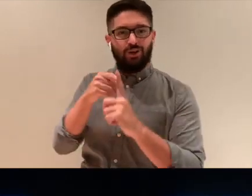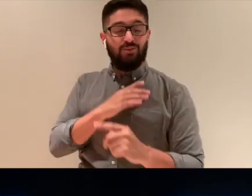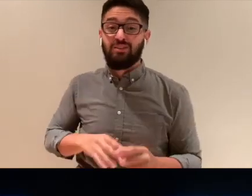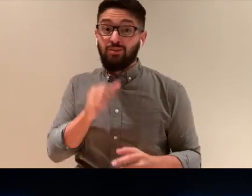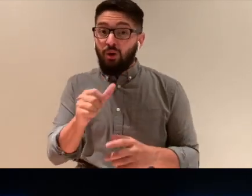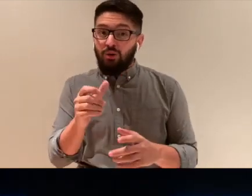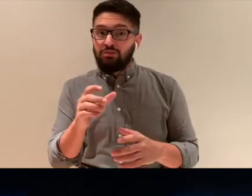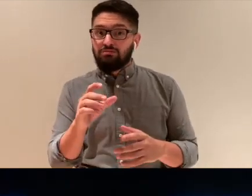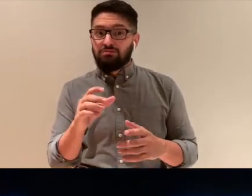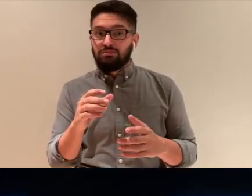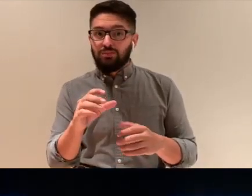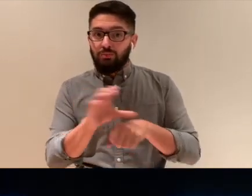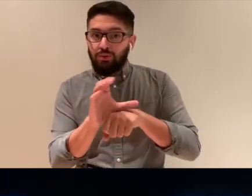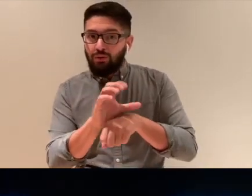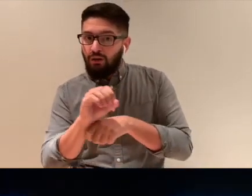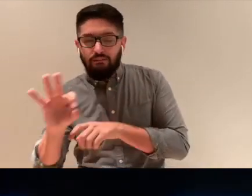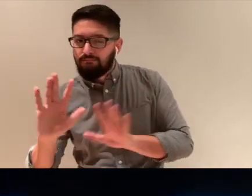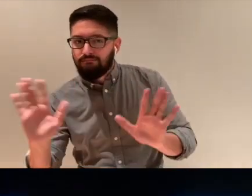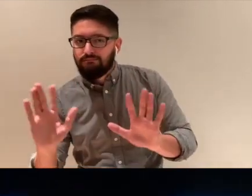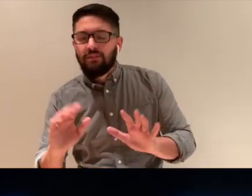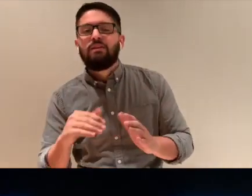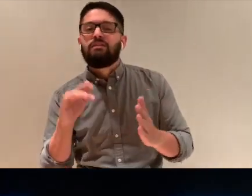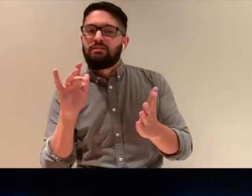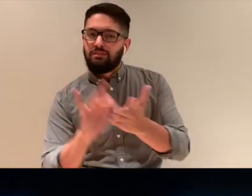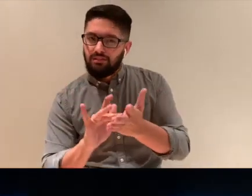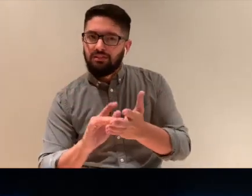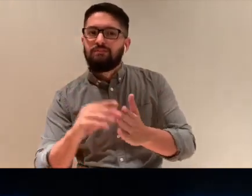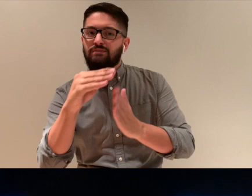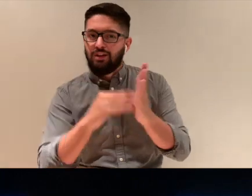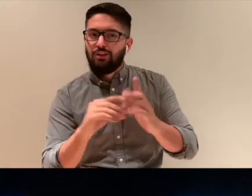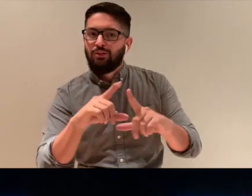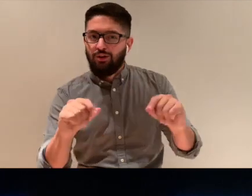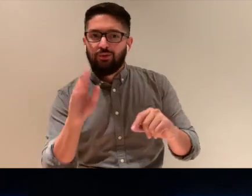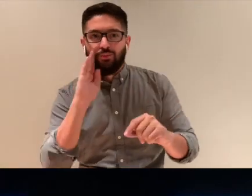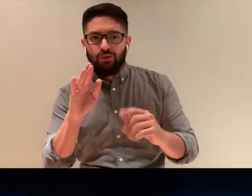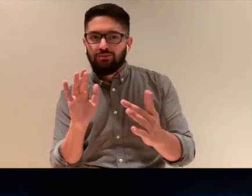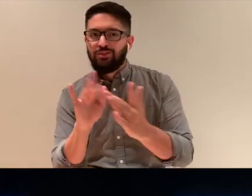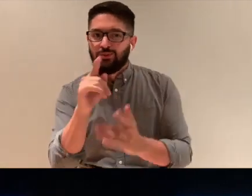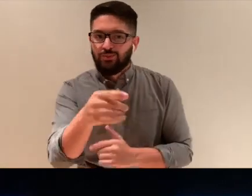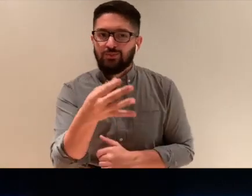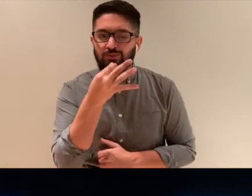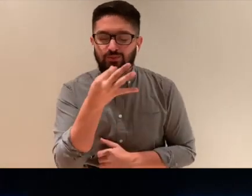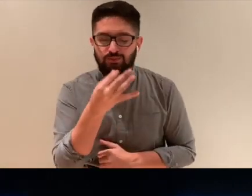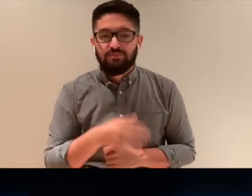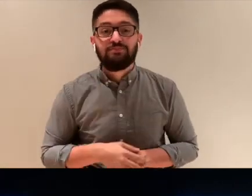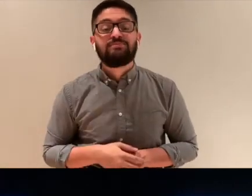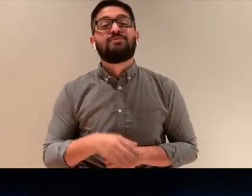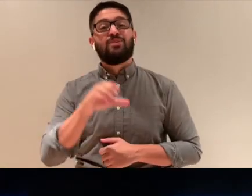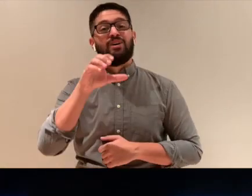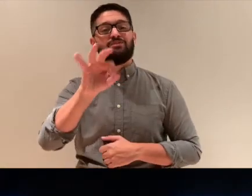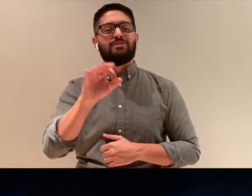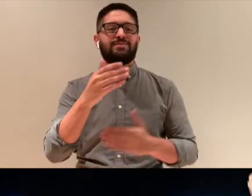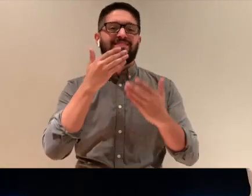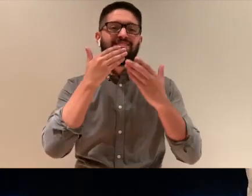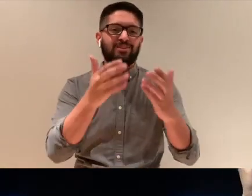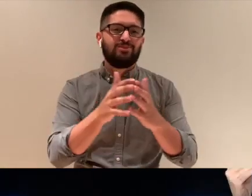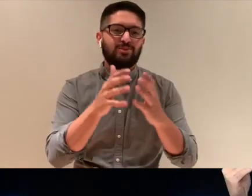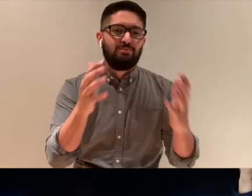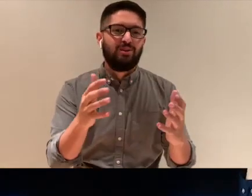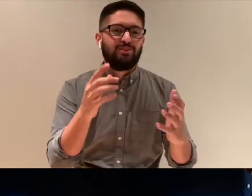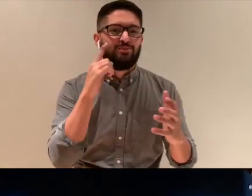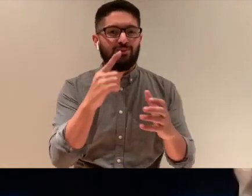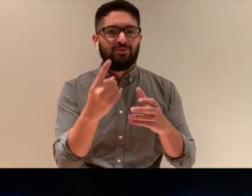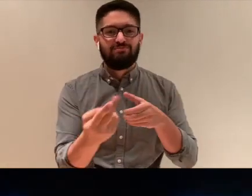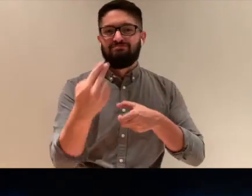right? So don't shut this off. Go to that website, fill that card in, and we'll follow up with you fairly soon, all right? Well, Christ